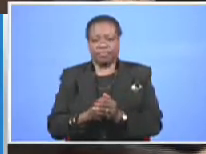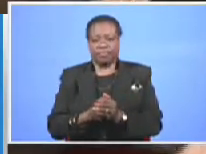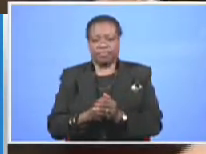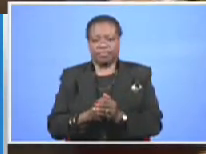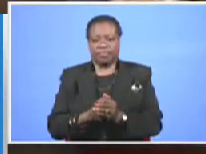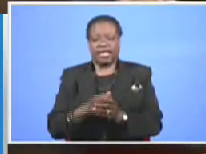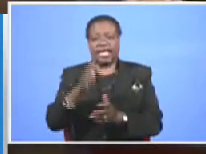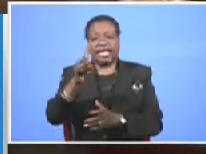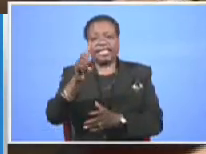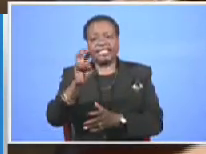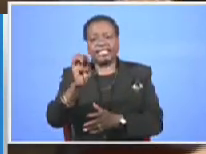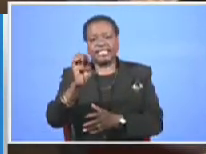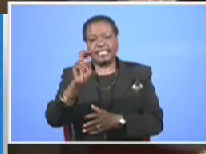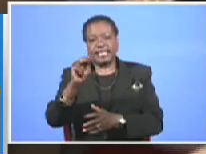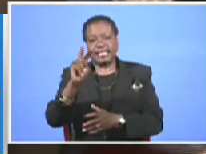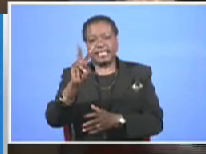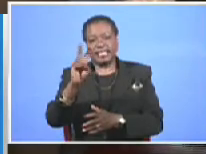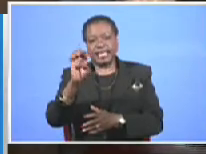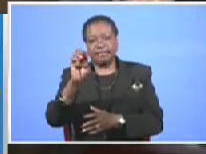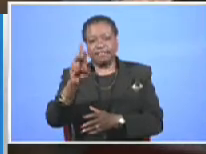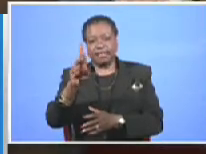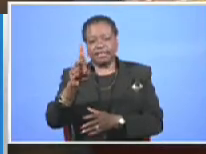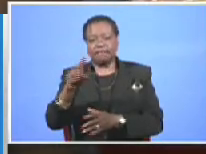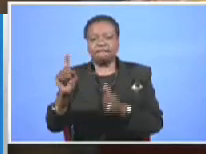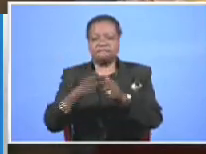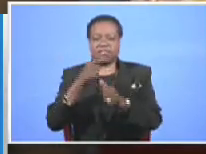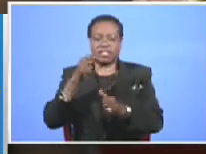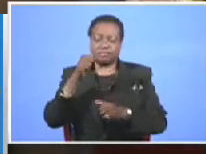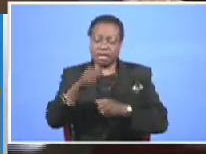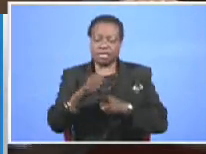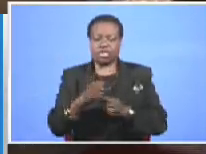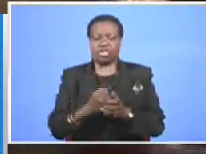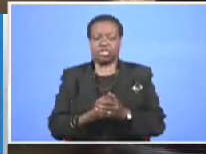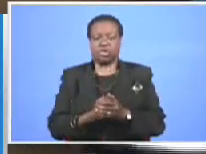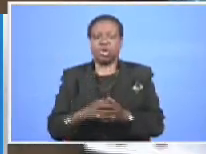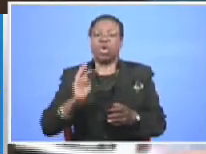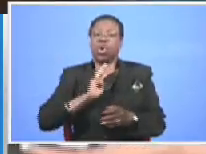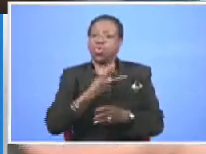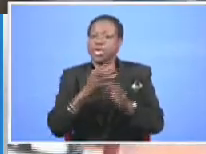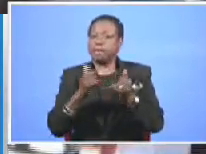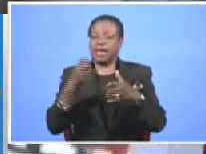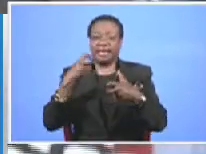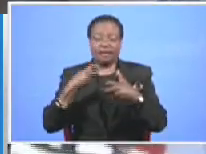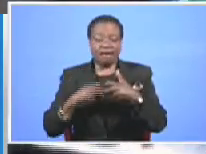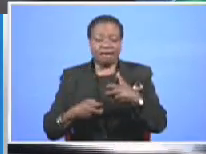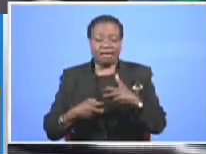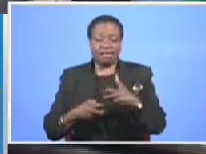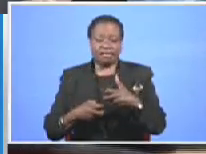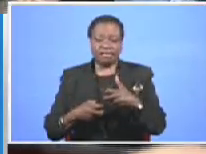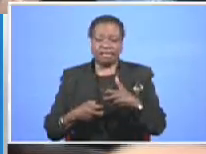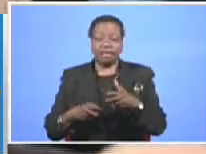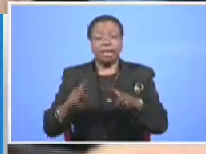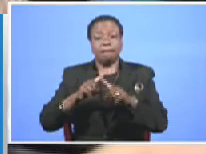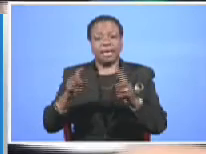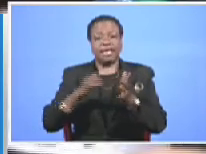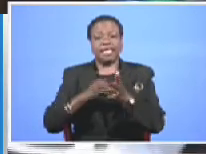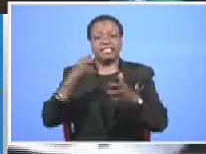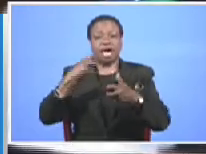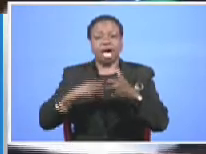Denver threw the first punch, and you know, I mean, we played hard, but you know, it's kind of hard to, like I always say, it's kind of hard to